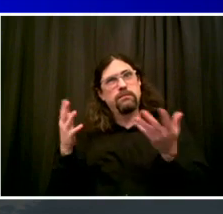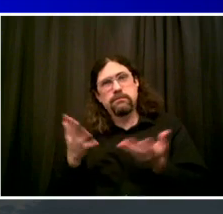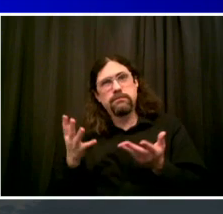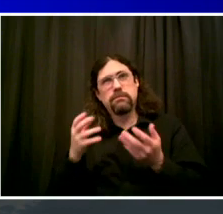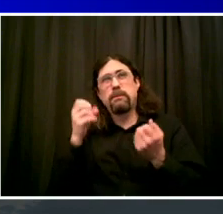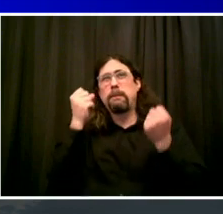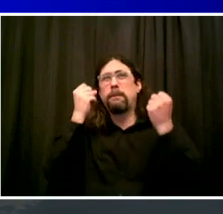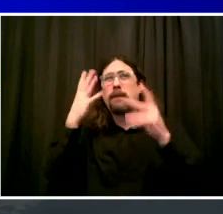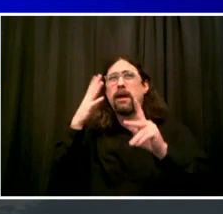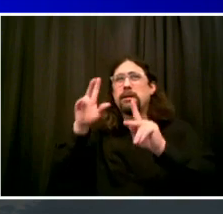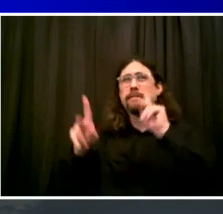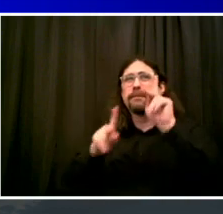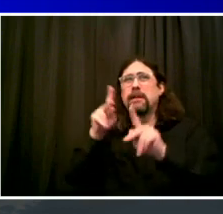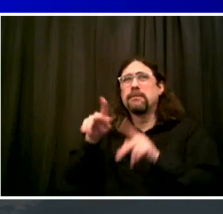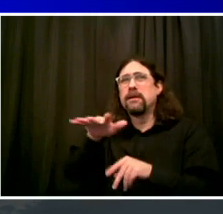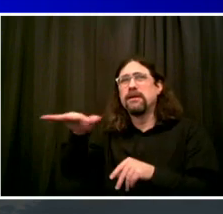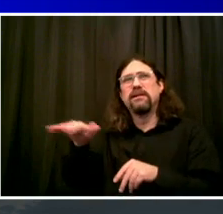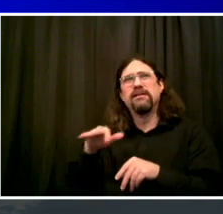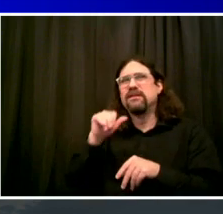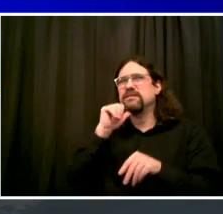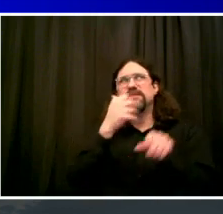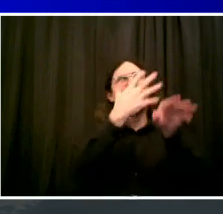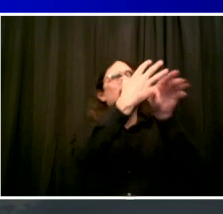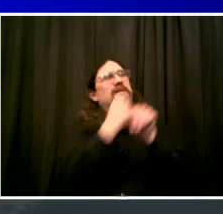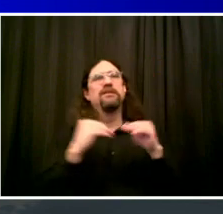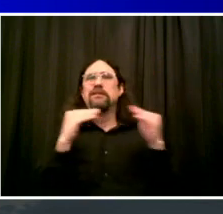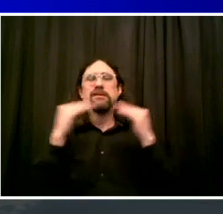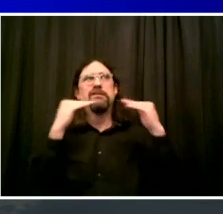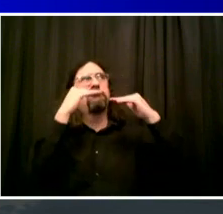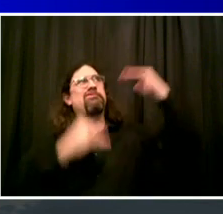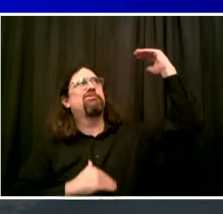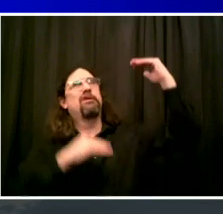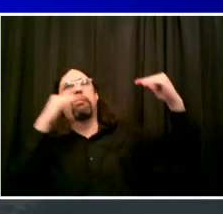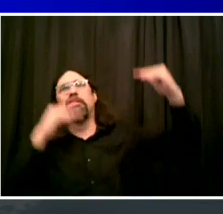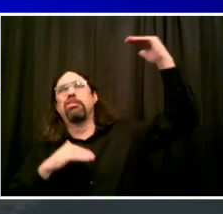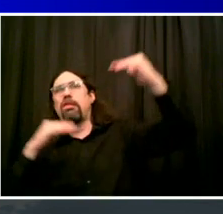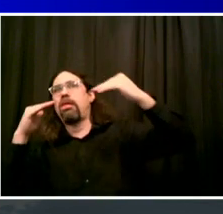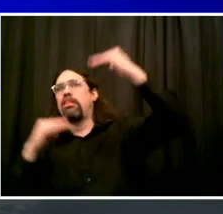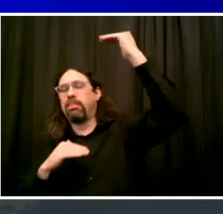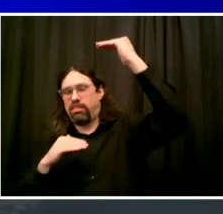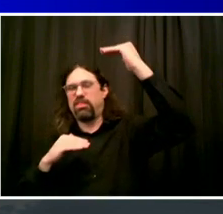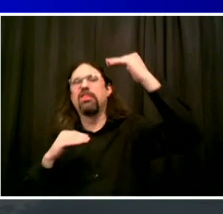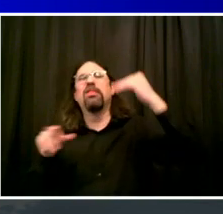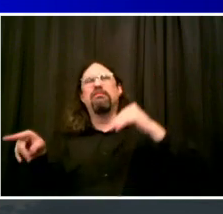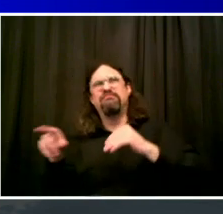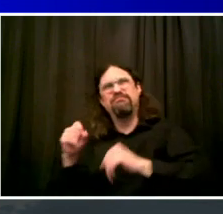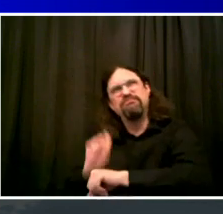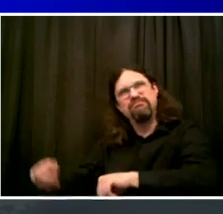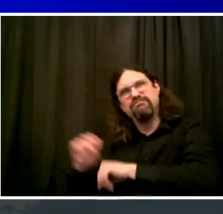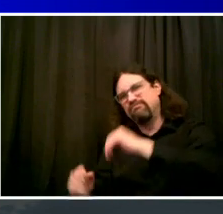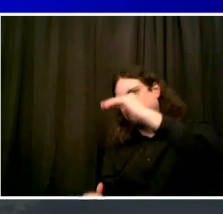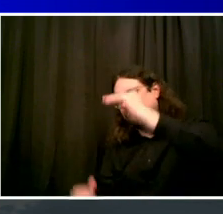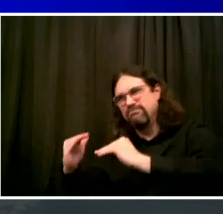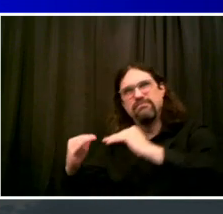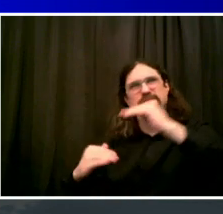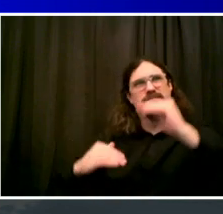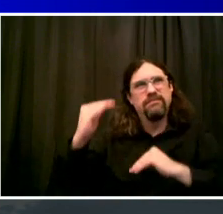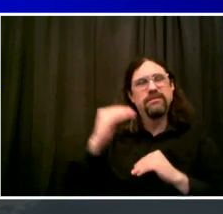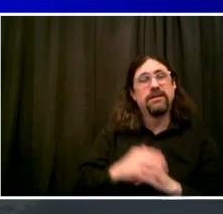in Queens. She understands life in this city. She also understands the immigrant experience coming from an immigrant